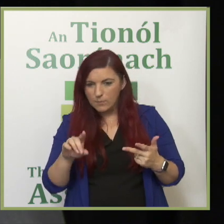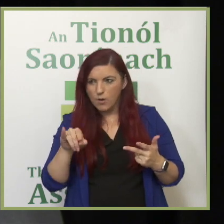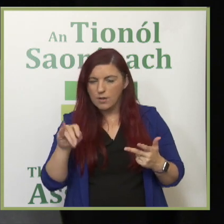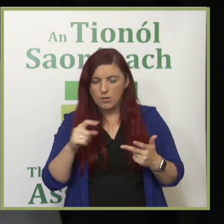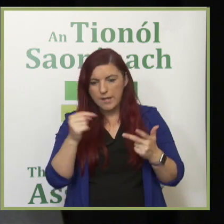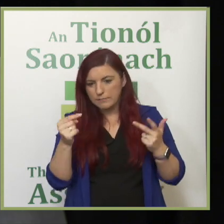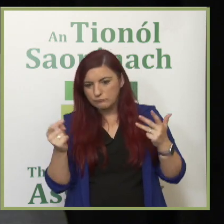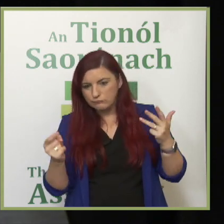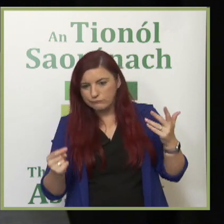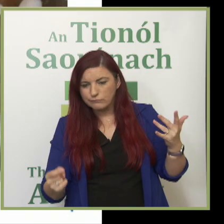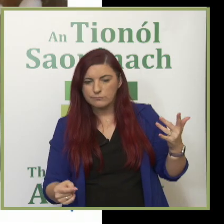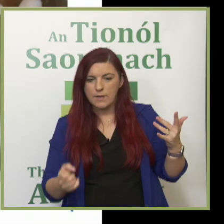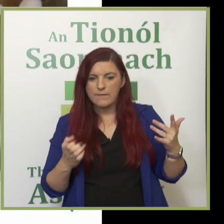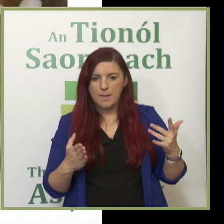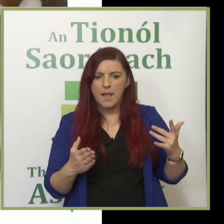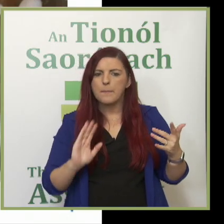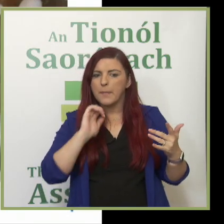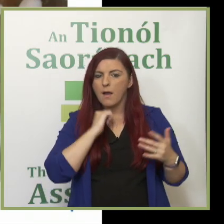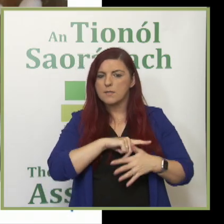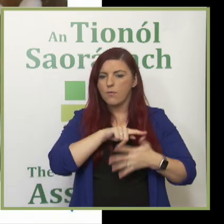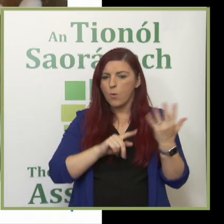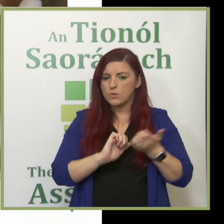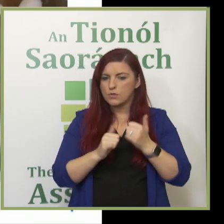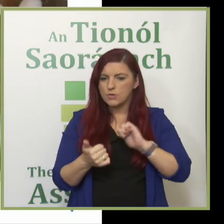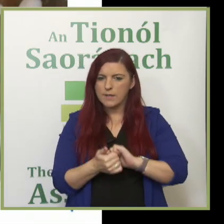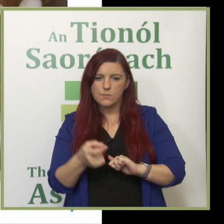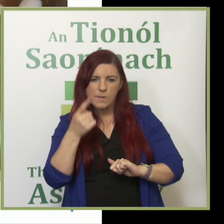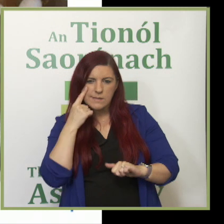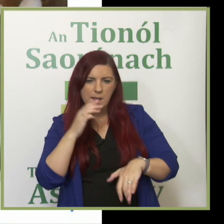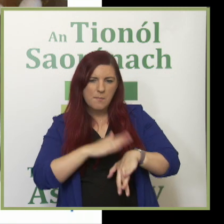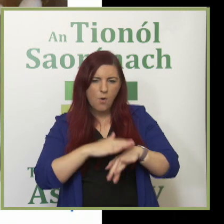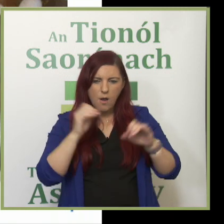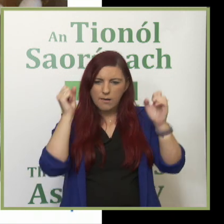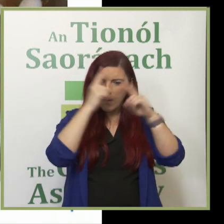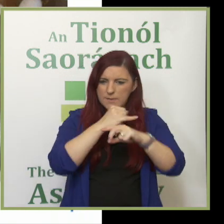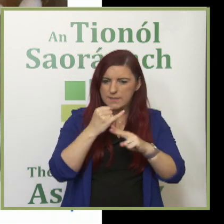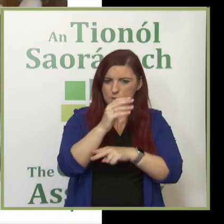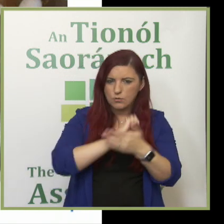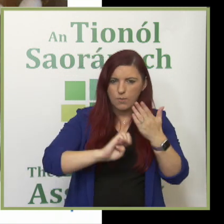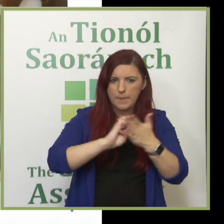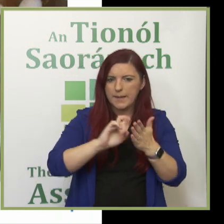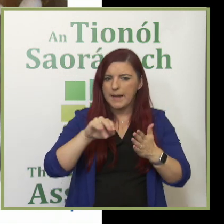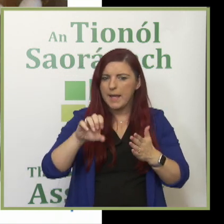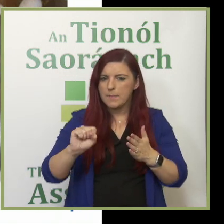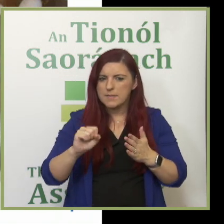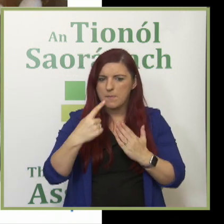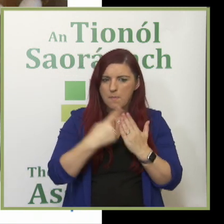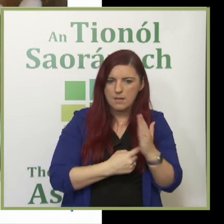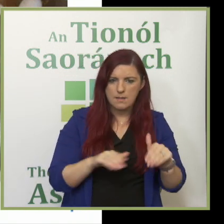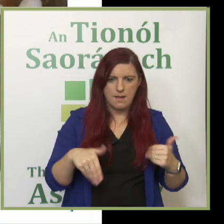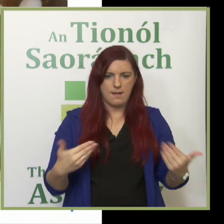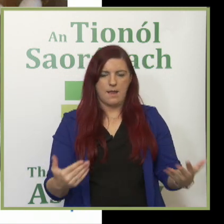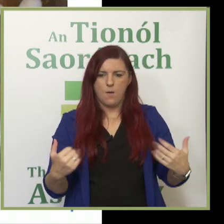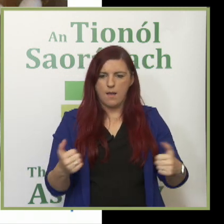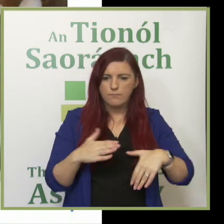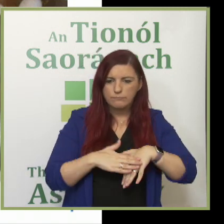content on the market. And with this, we see increasing complexity in European cannabis policies, and they now encompass a wider